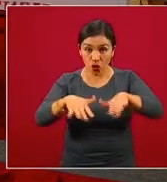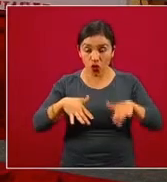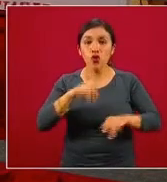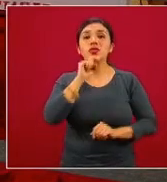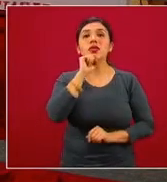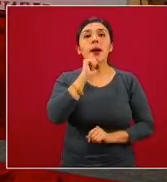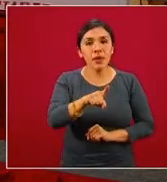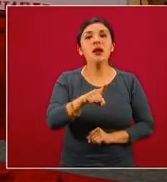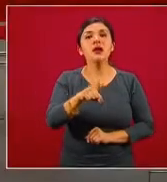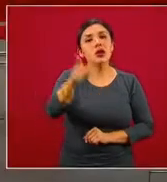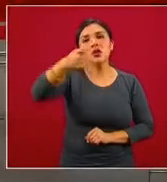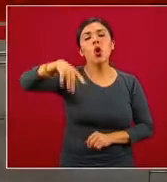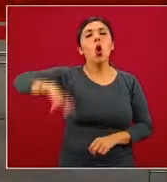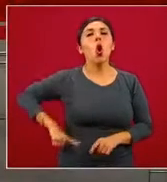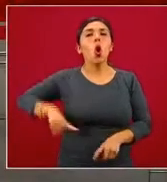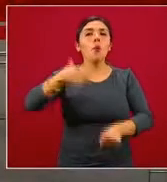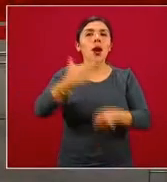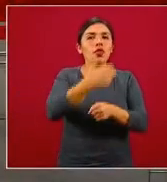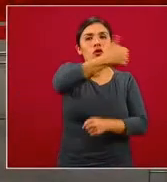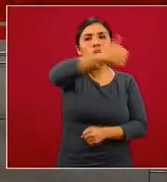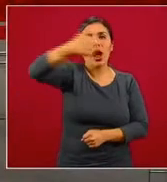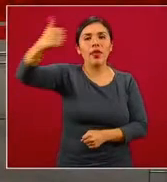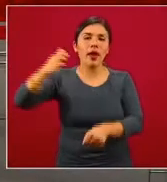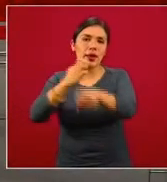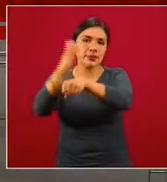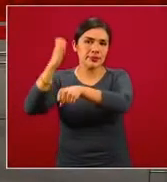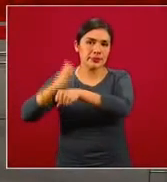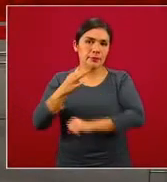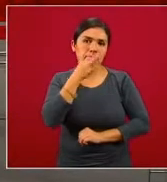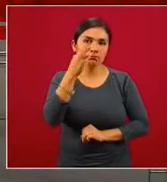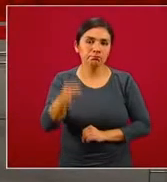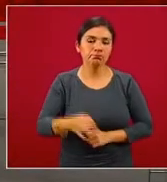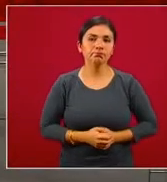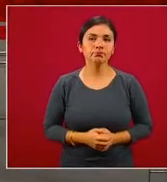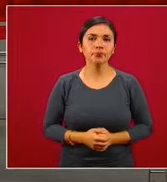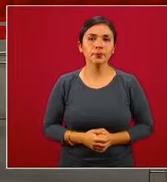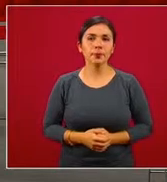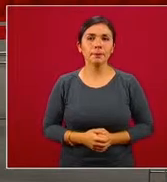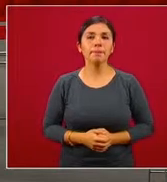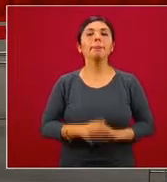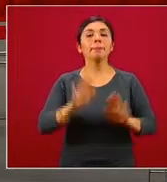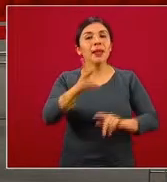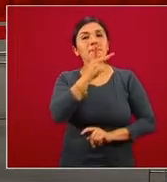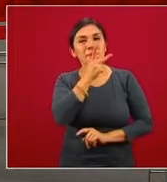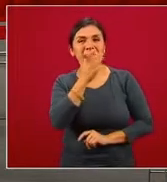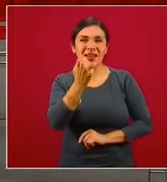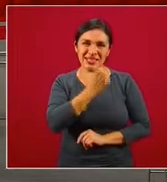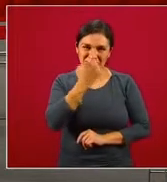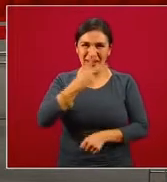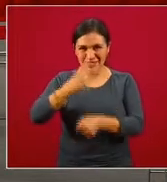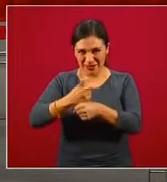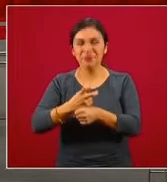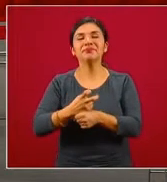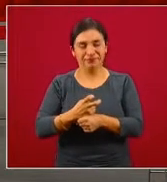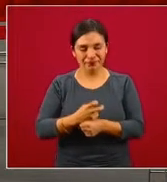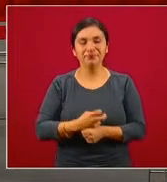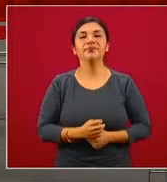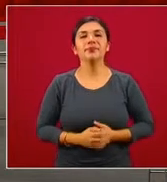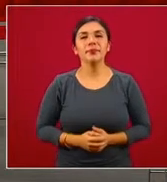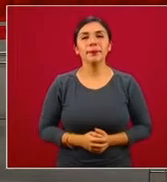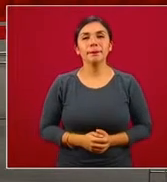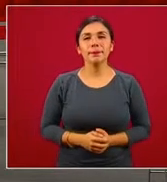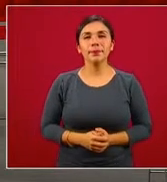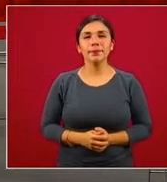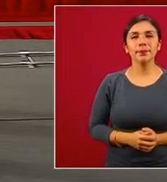And of course, the last factor is the potential activity of the epidemic based on mobility in a